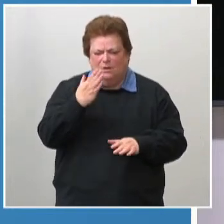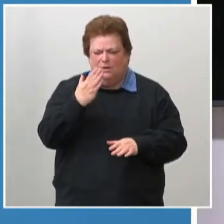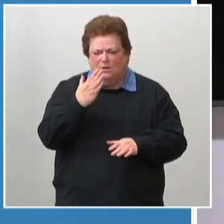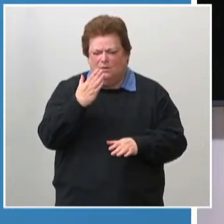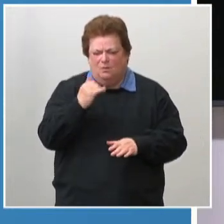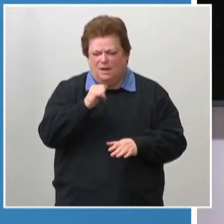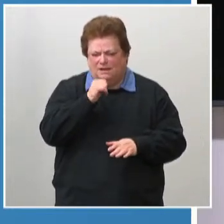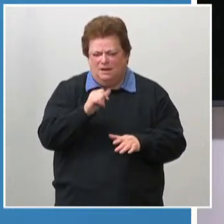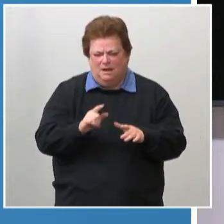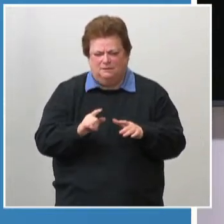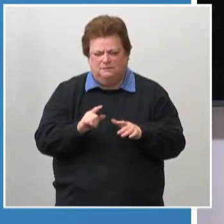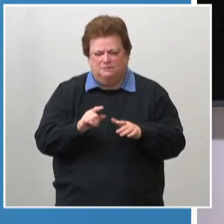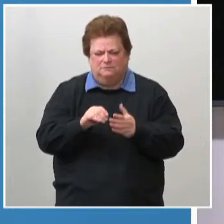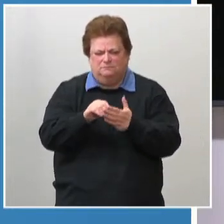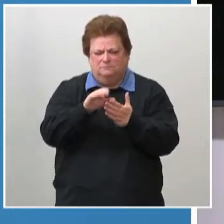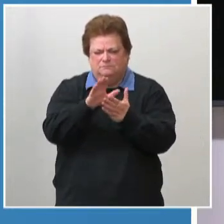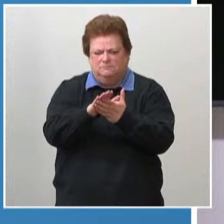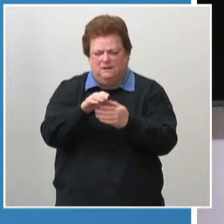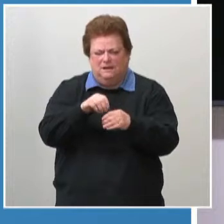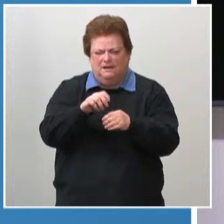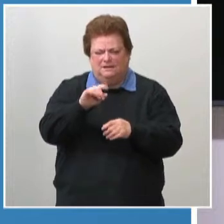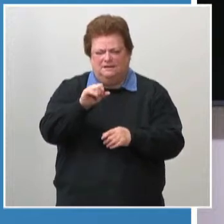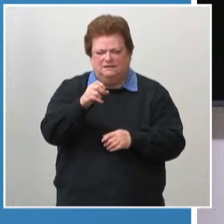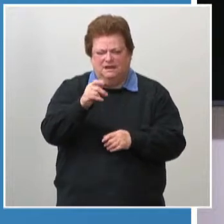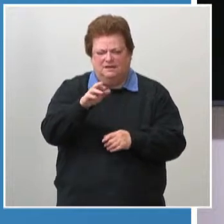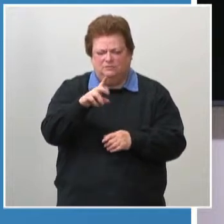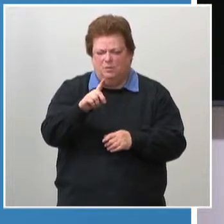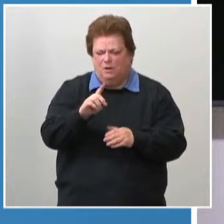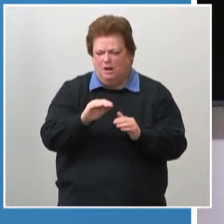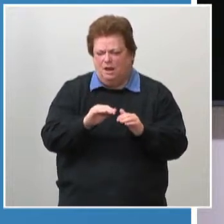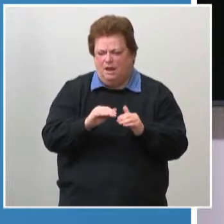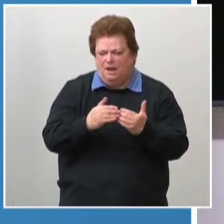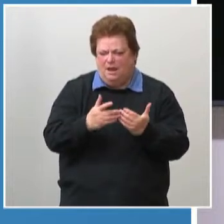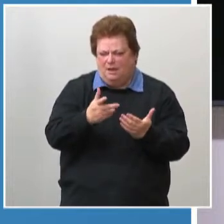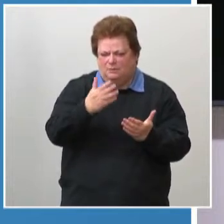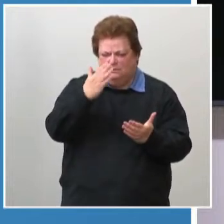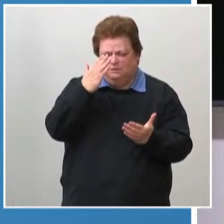you use it if it's not factored in with other cases?